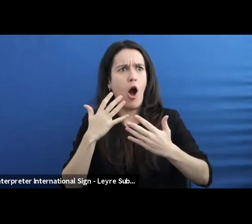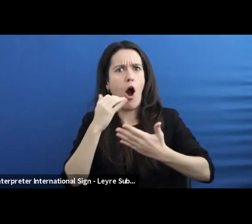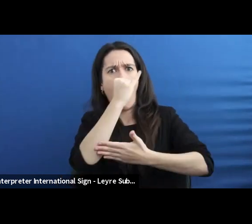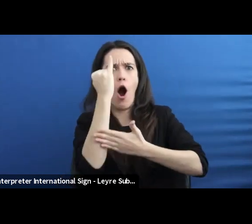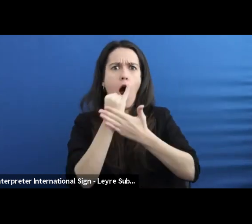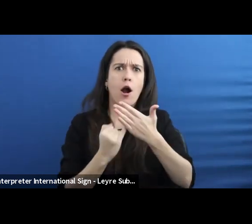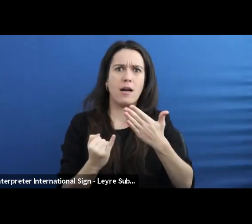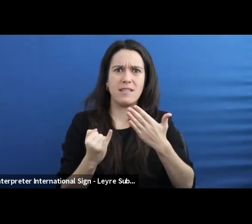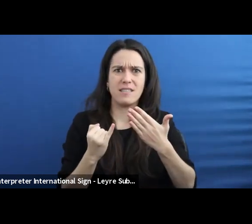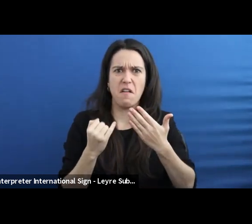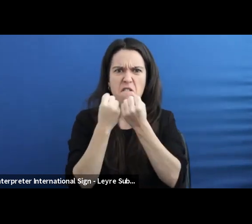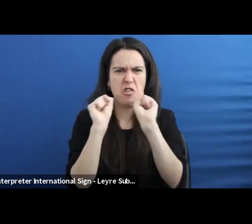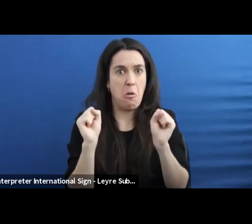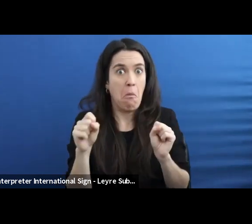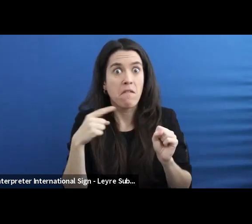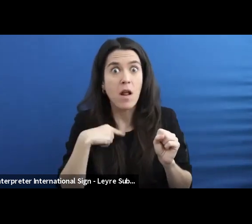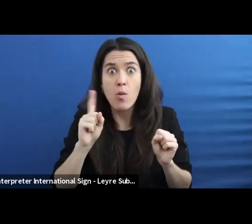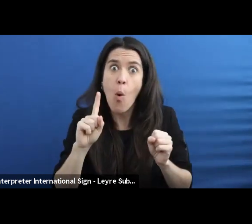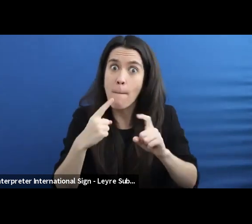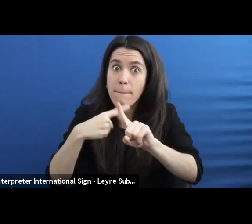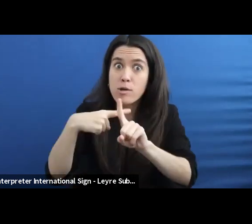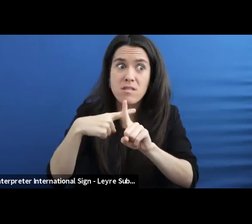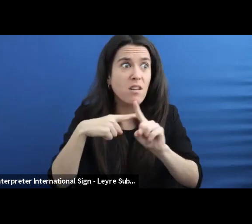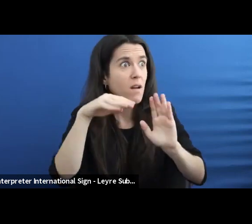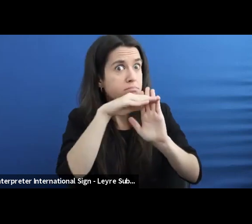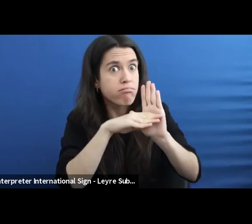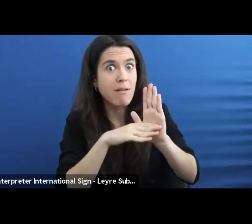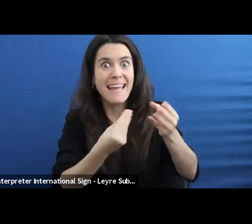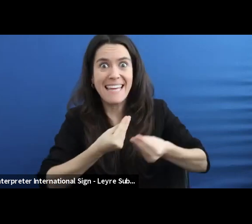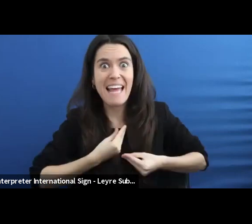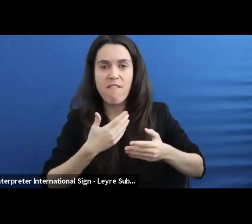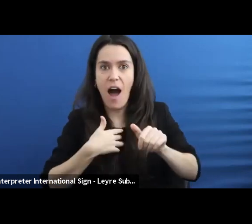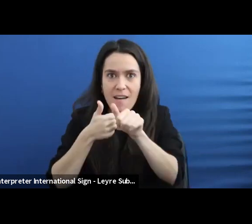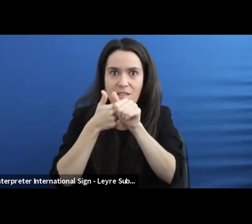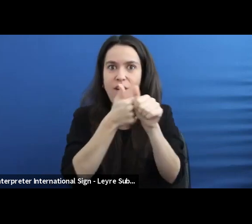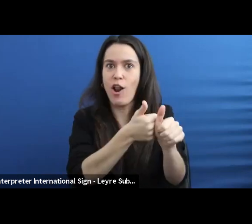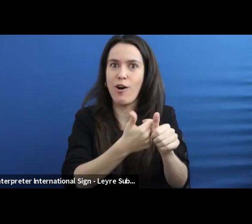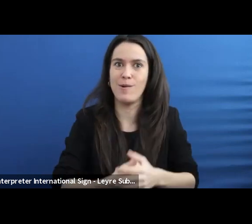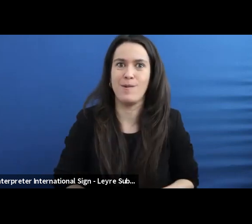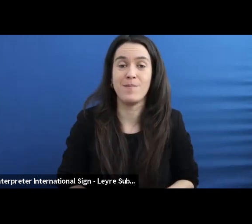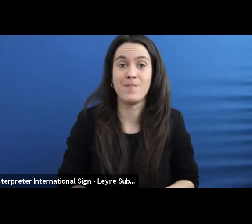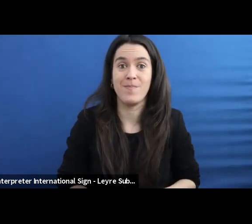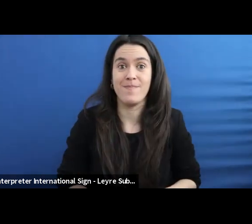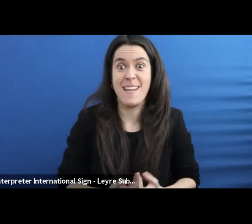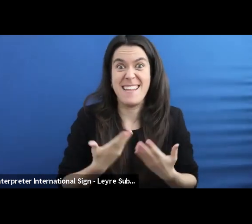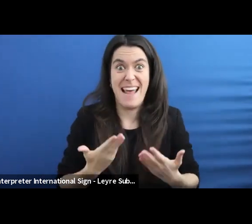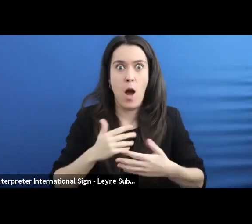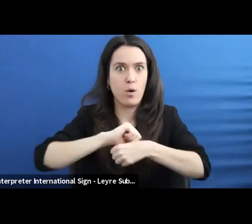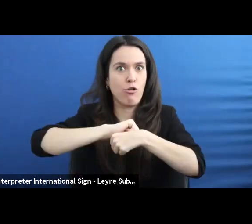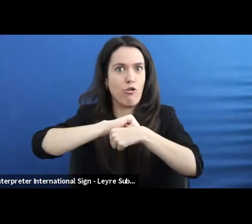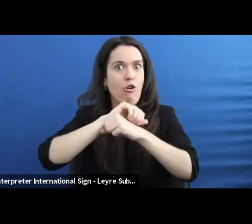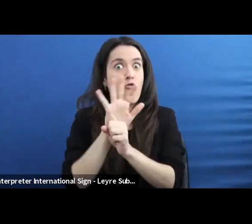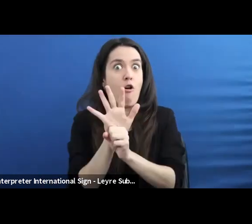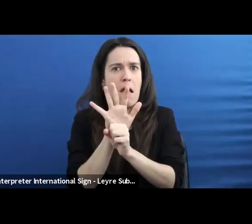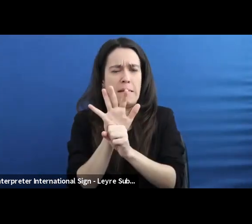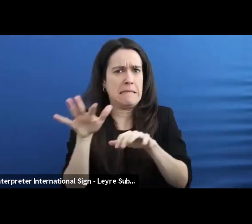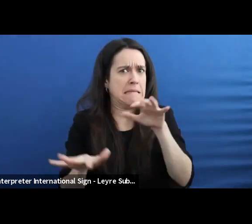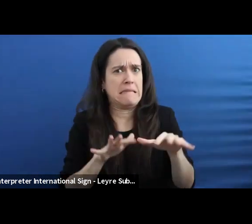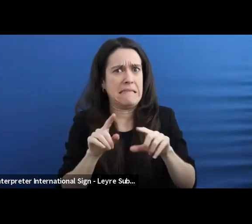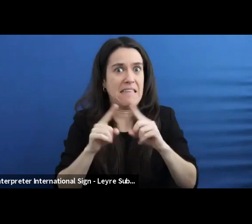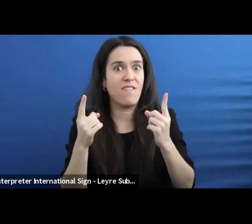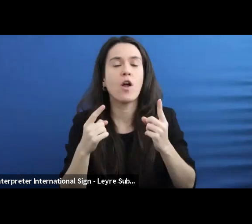Corona. However, as a reaction to these discussions, this year, we set up a pilot project that supports